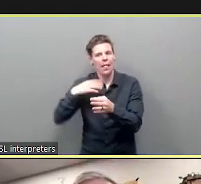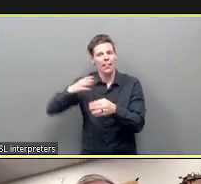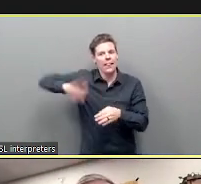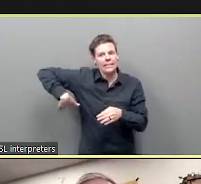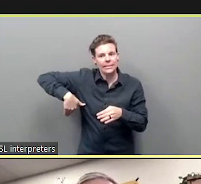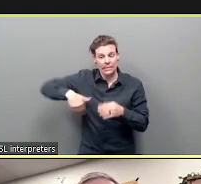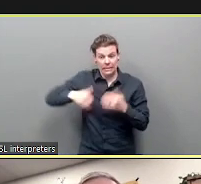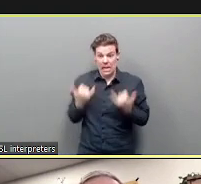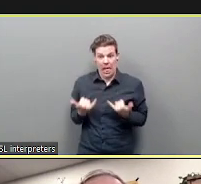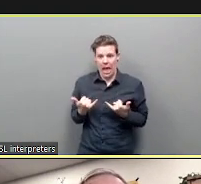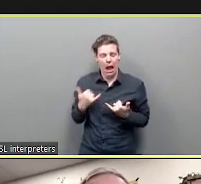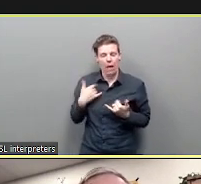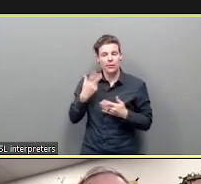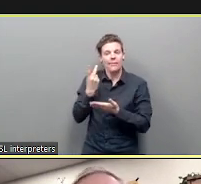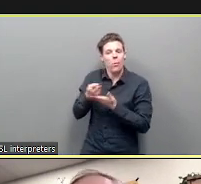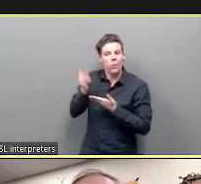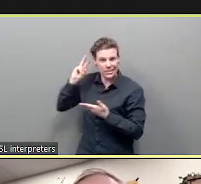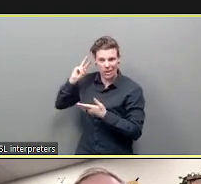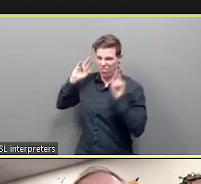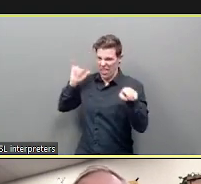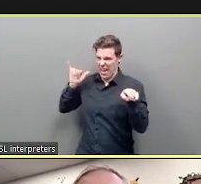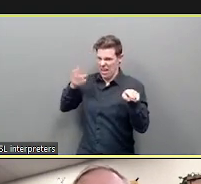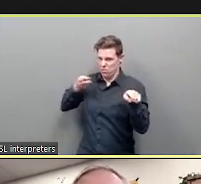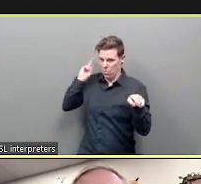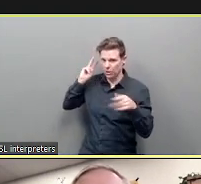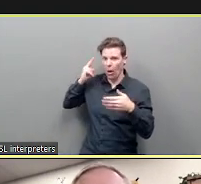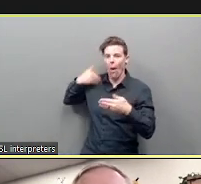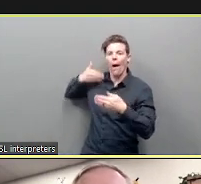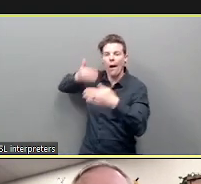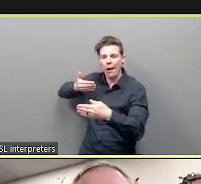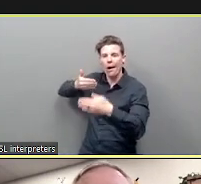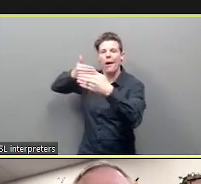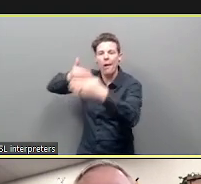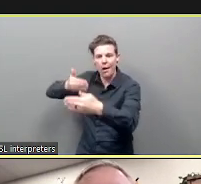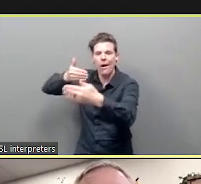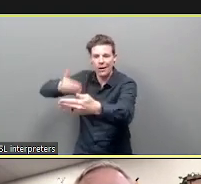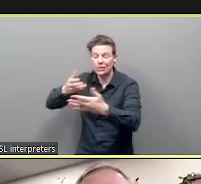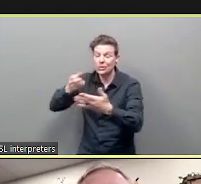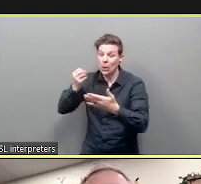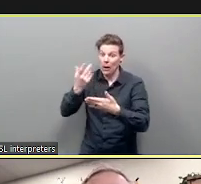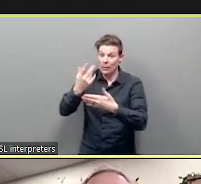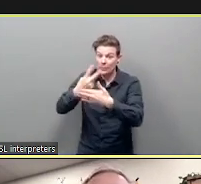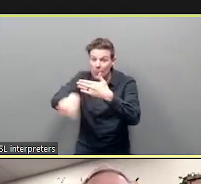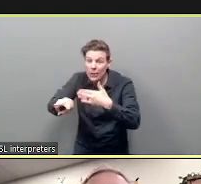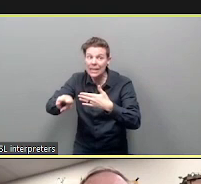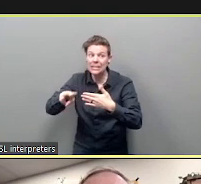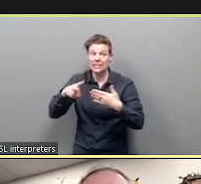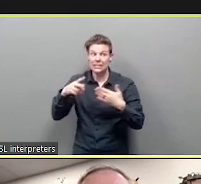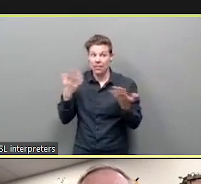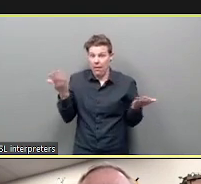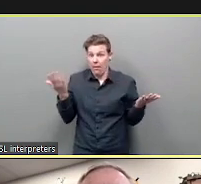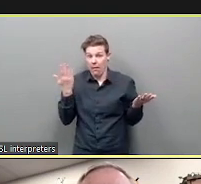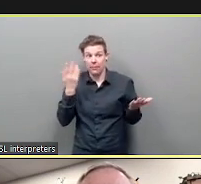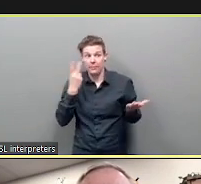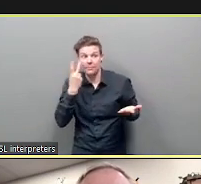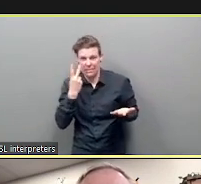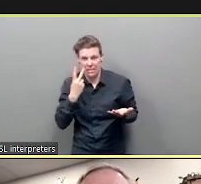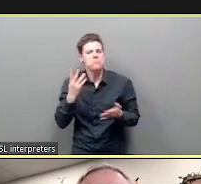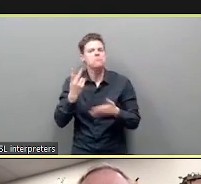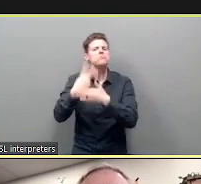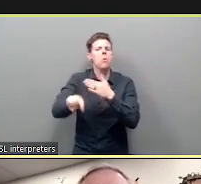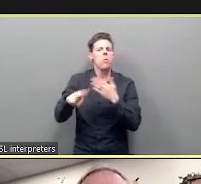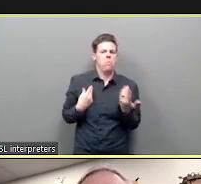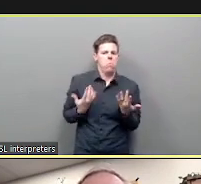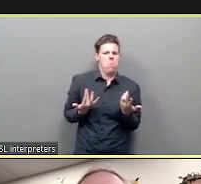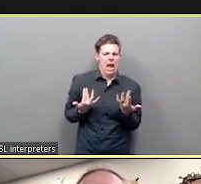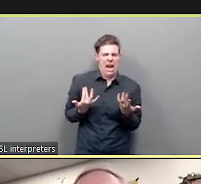able to predict more. And our epidemiologists will have better predictions, and our modeling team when we have a couple more weeks of data under